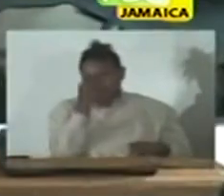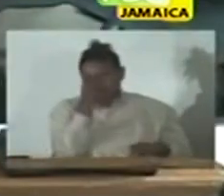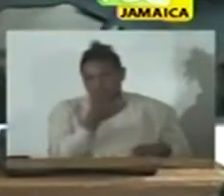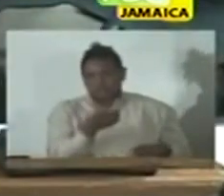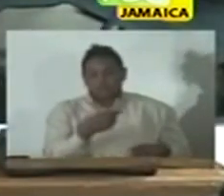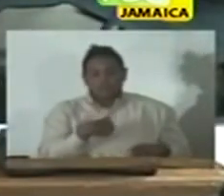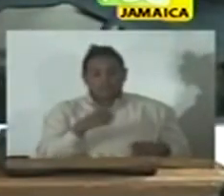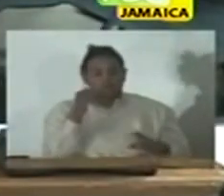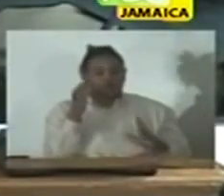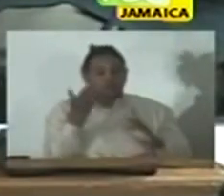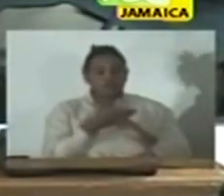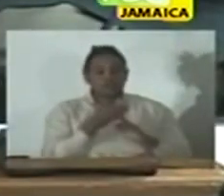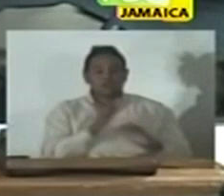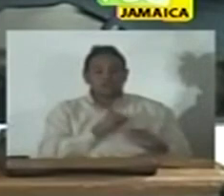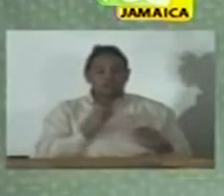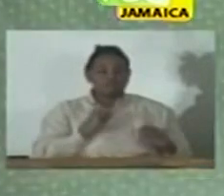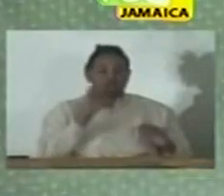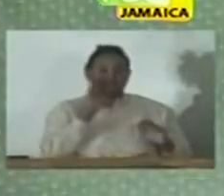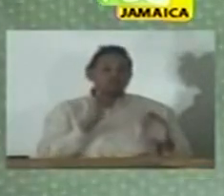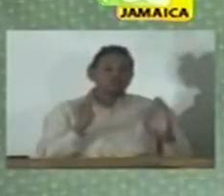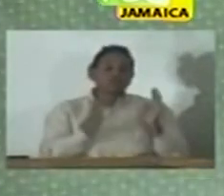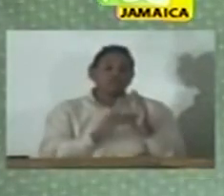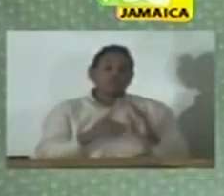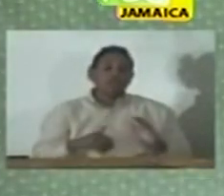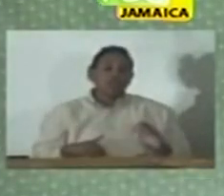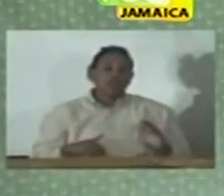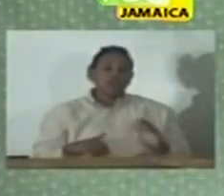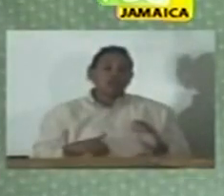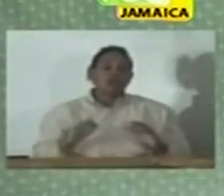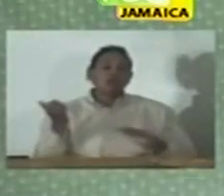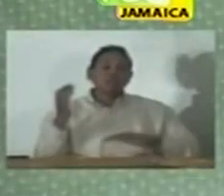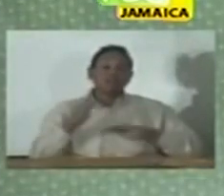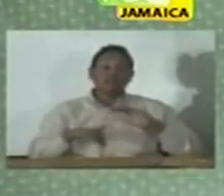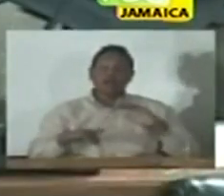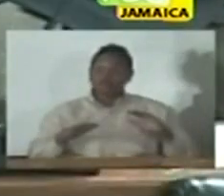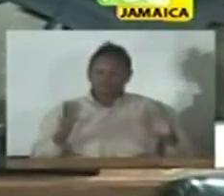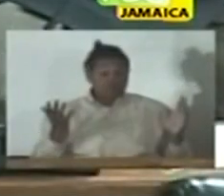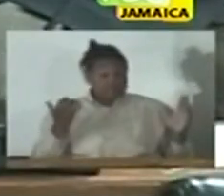to interrupt Senator Brown again, other than to